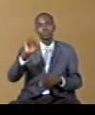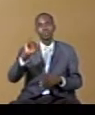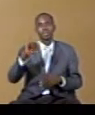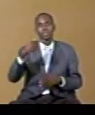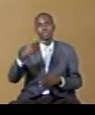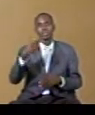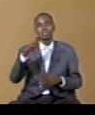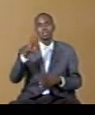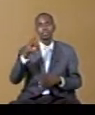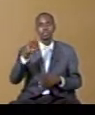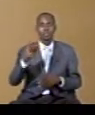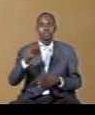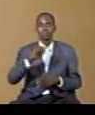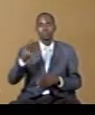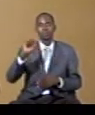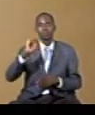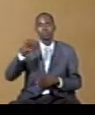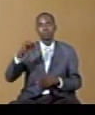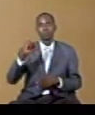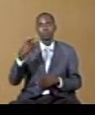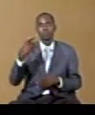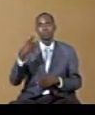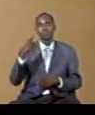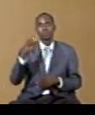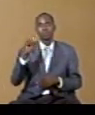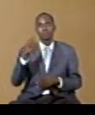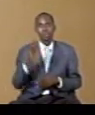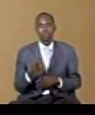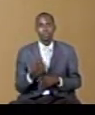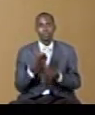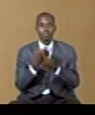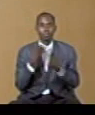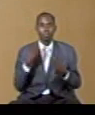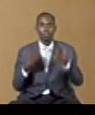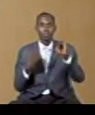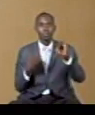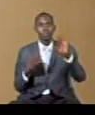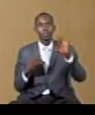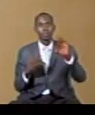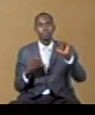and I'm from Ifako, group of districts